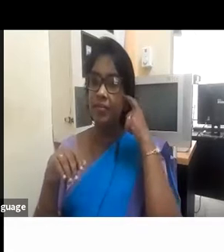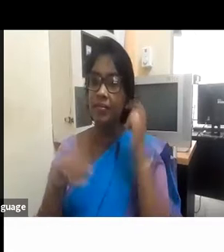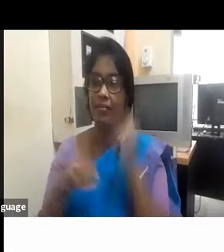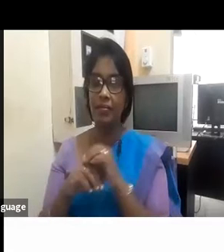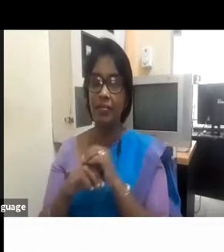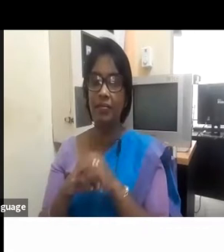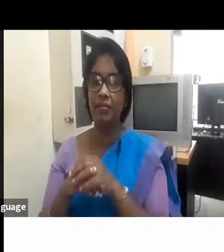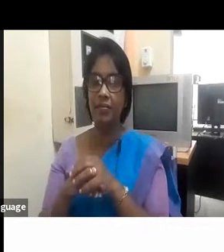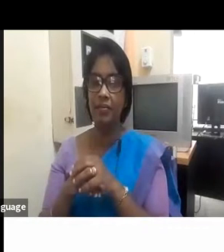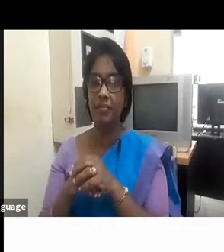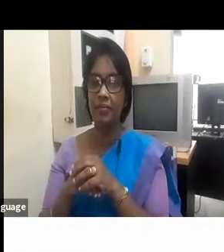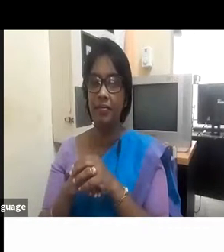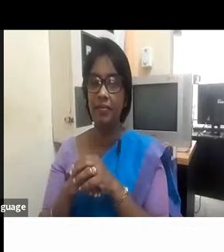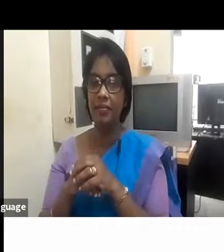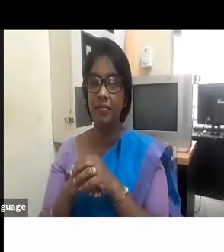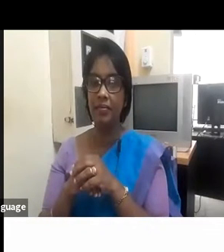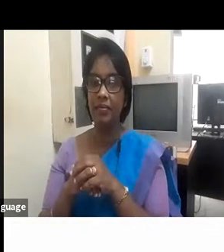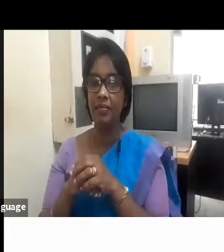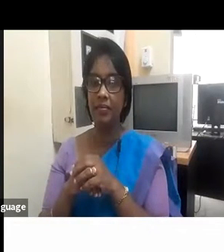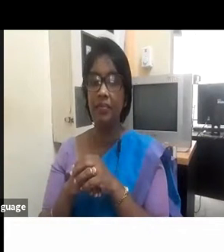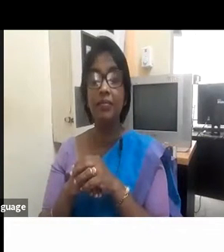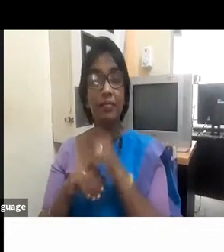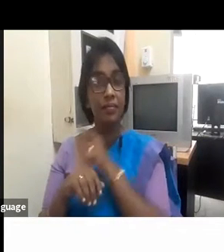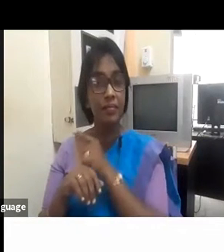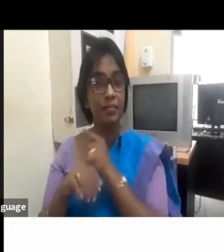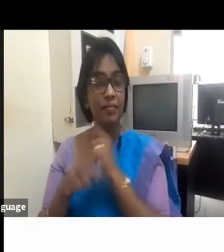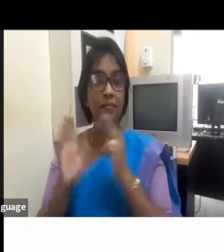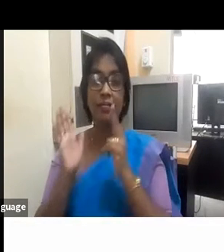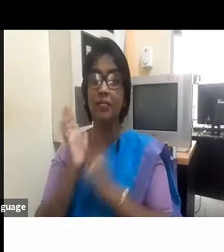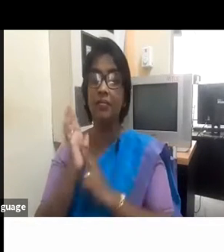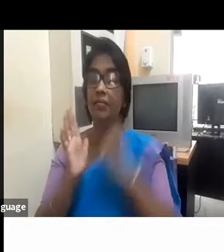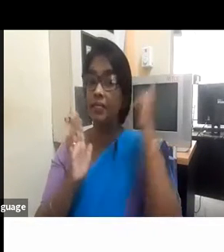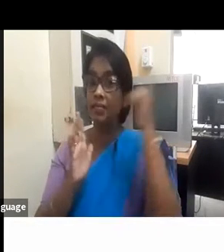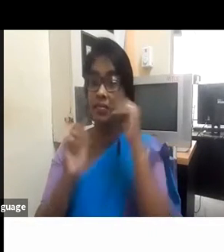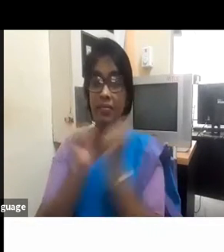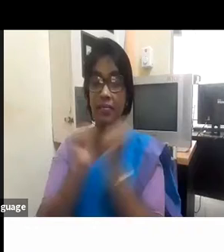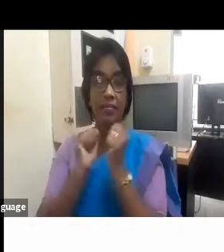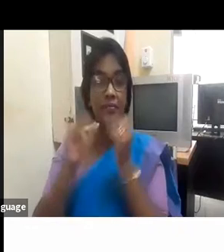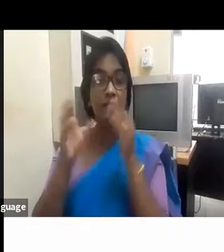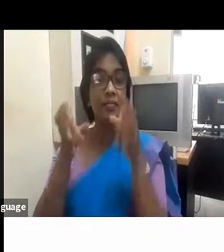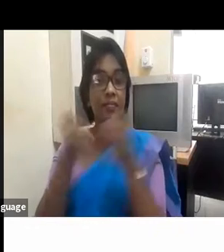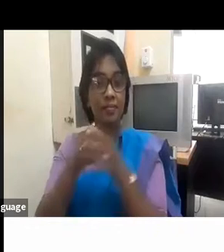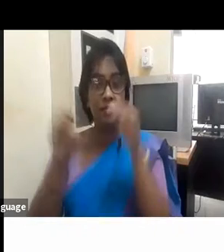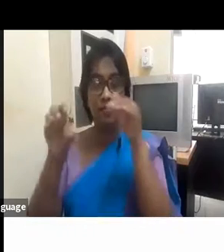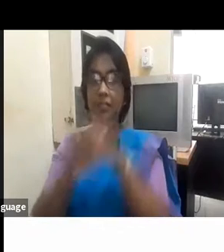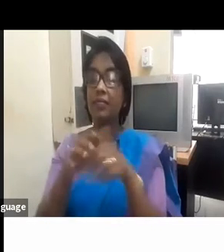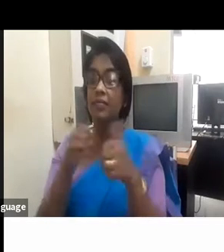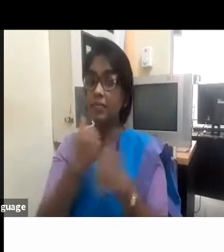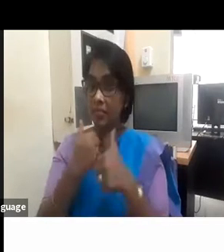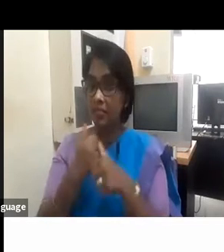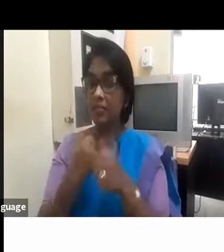a national workforce in its diverse form to actually create opportunities at home, but also